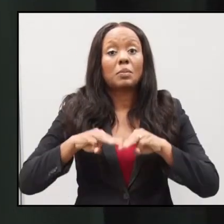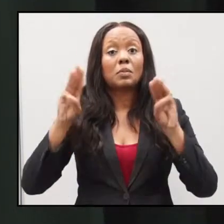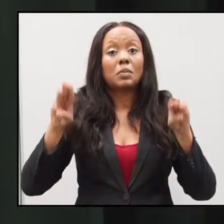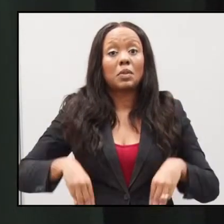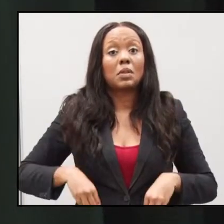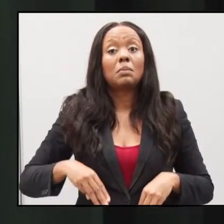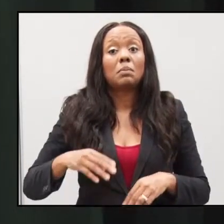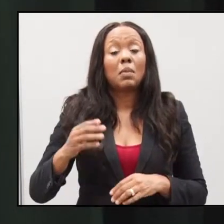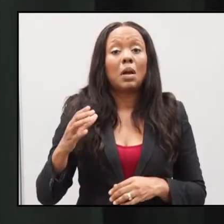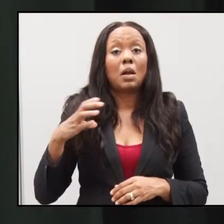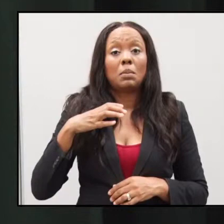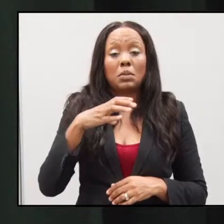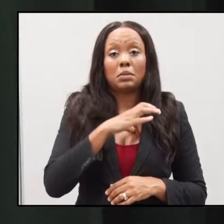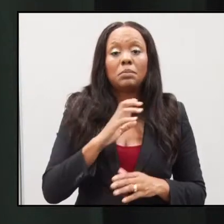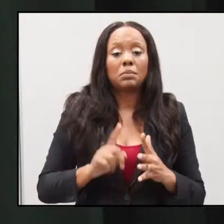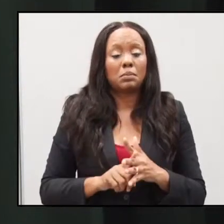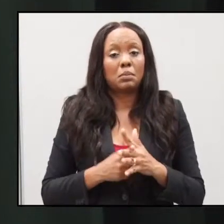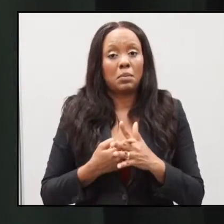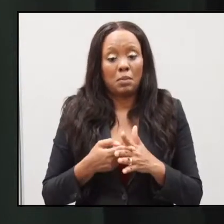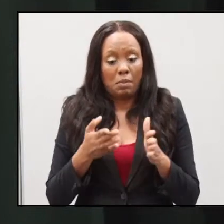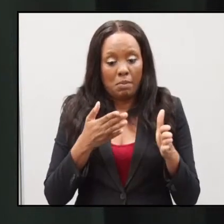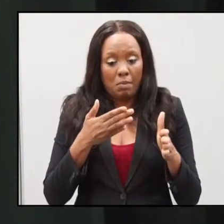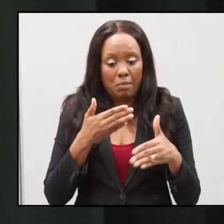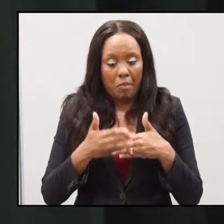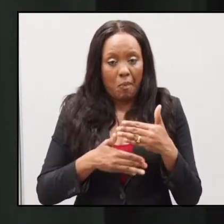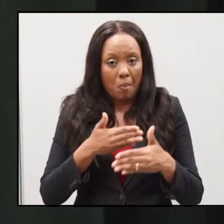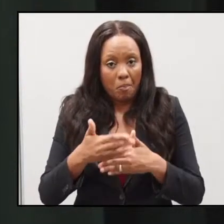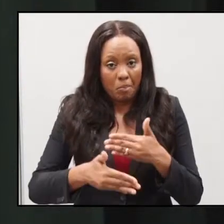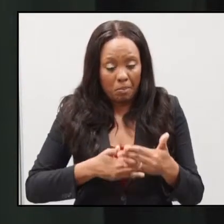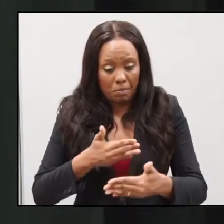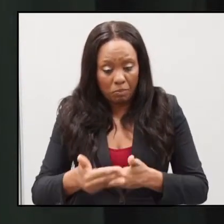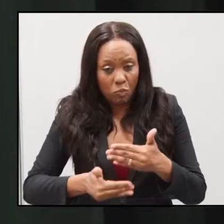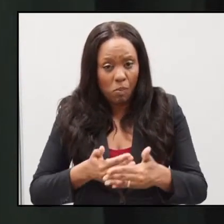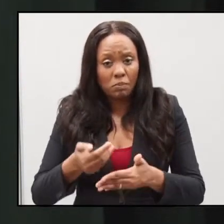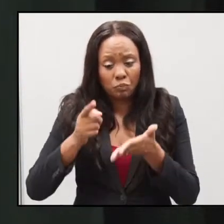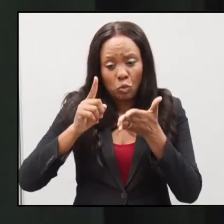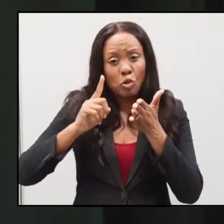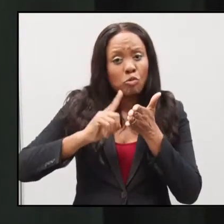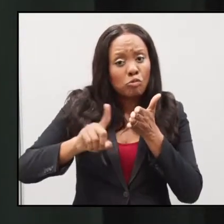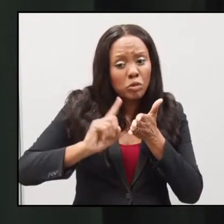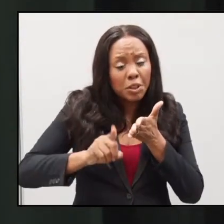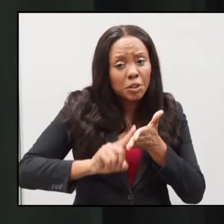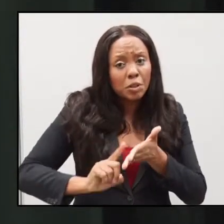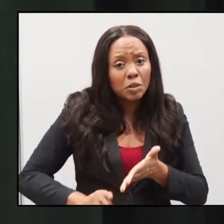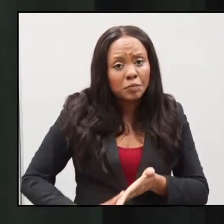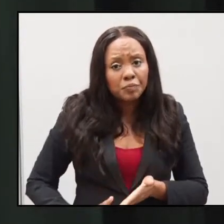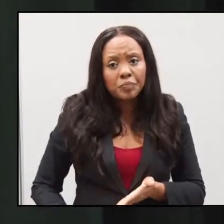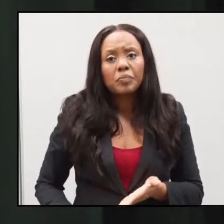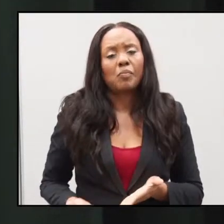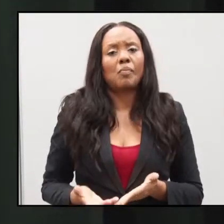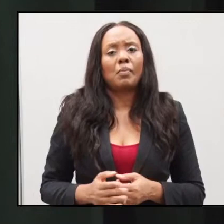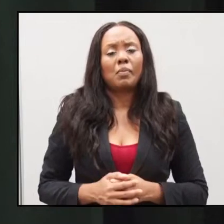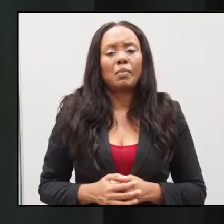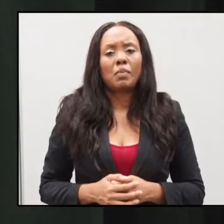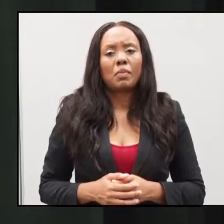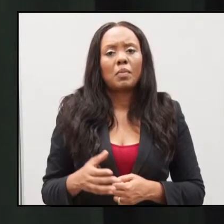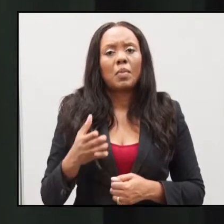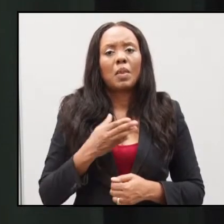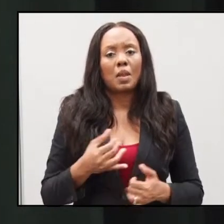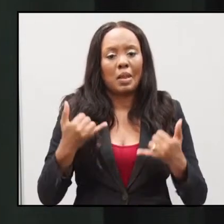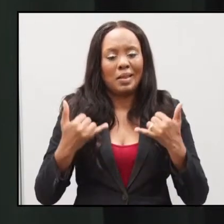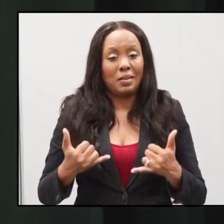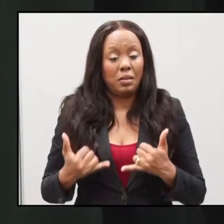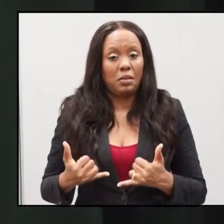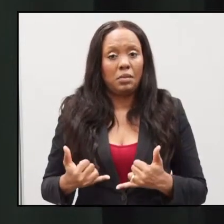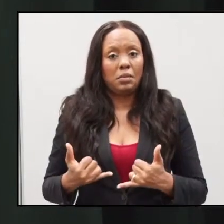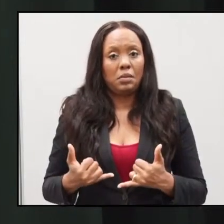who started the process of planning and researching for the development of, at that time, a slavery museum, and the current